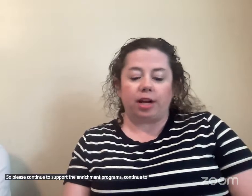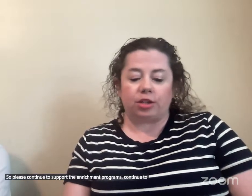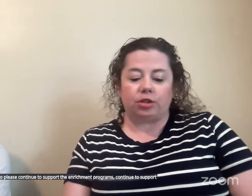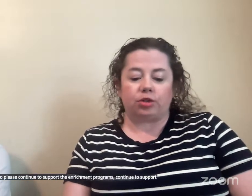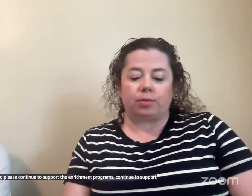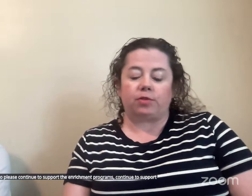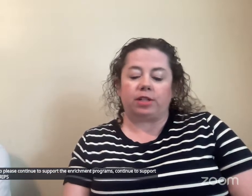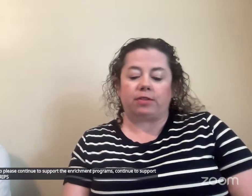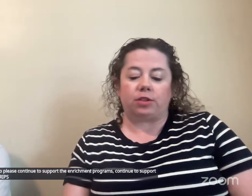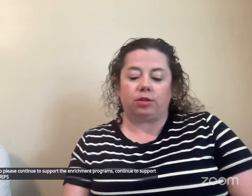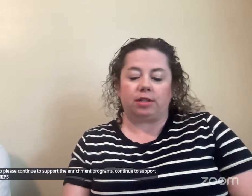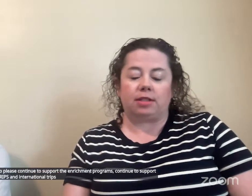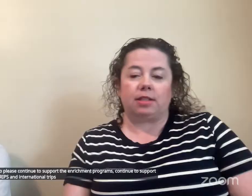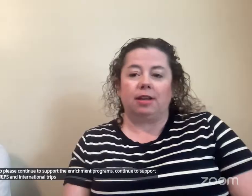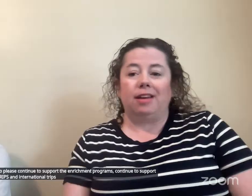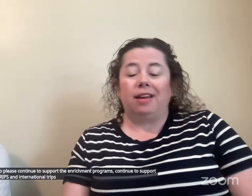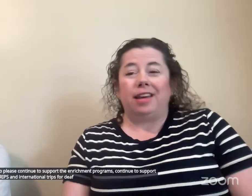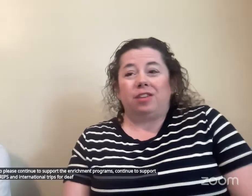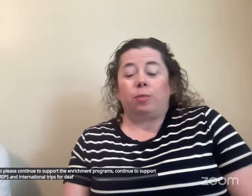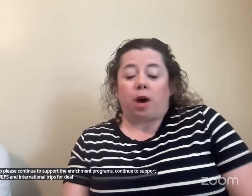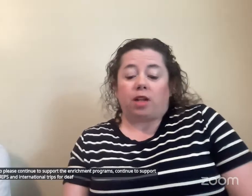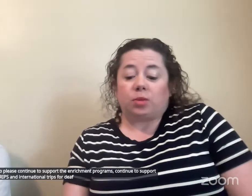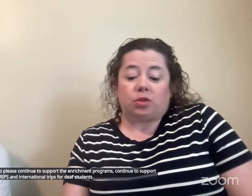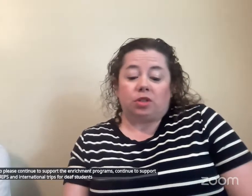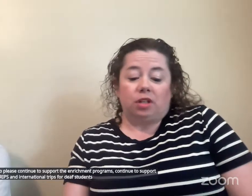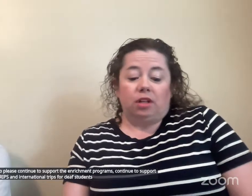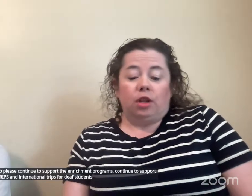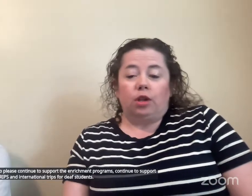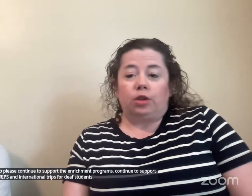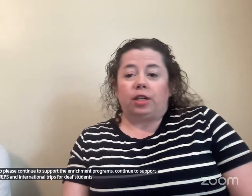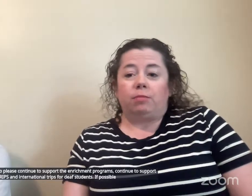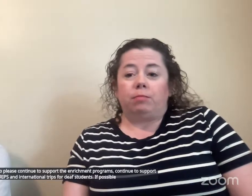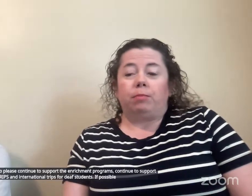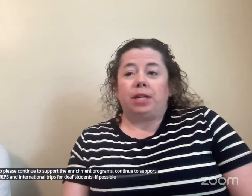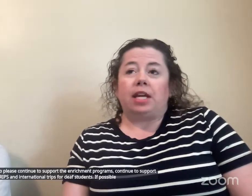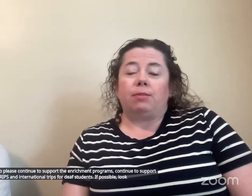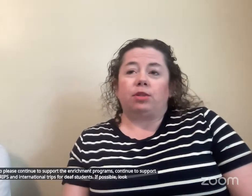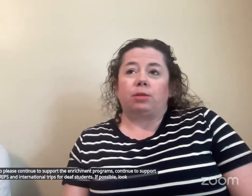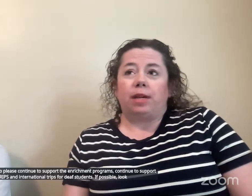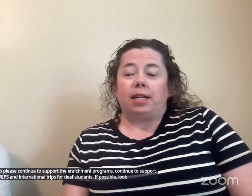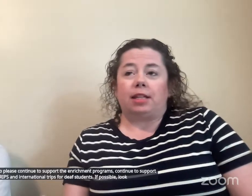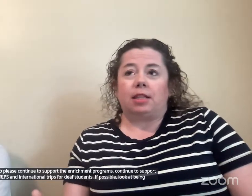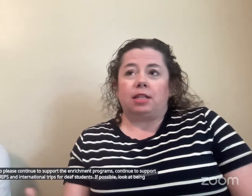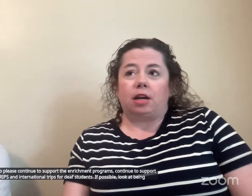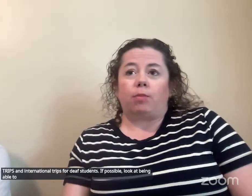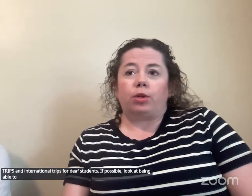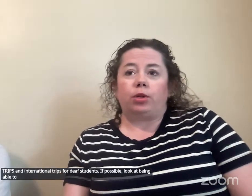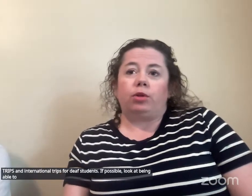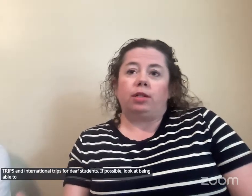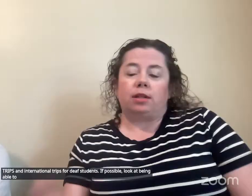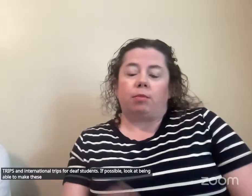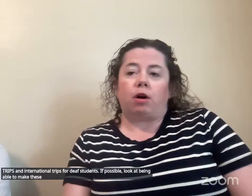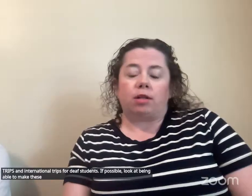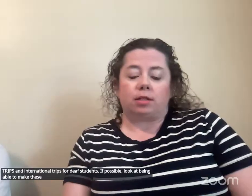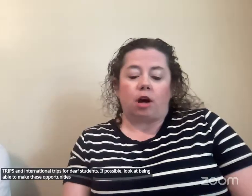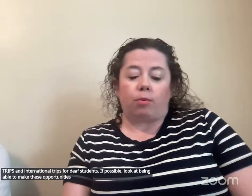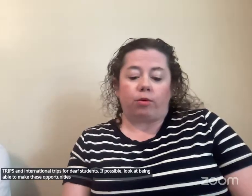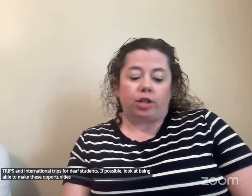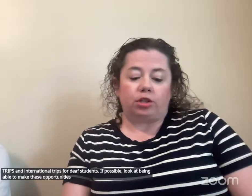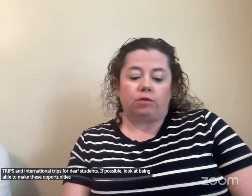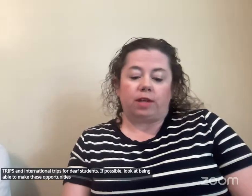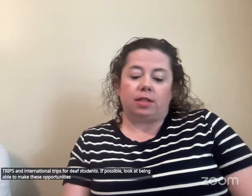and international trips for deaf students. If possible, look at being able to make these opportunities a part